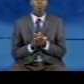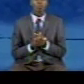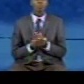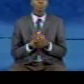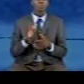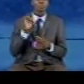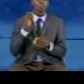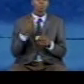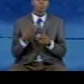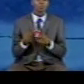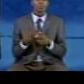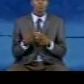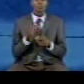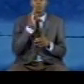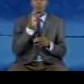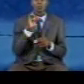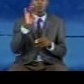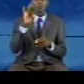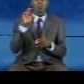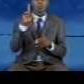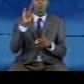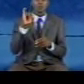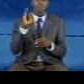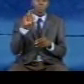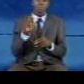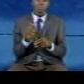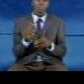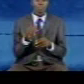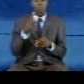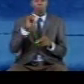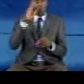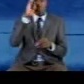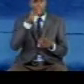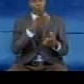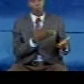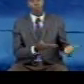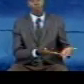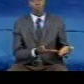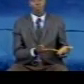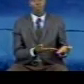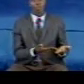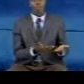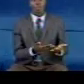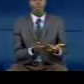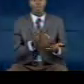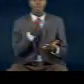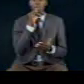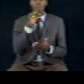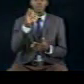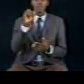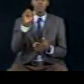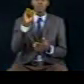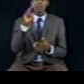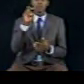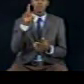Omoni, uncle to the child standing by me. His name is Onis Samuel.